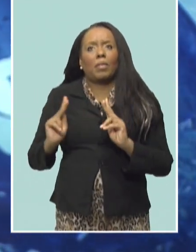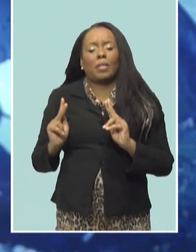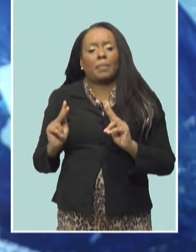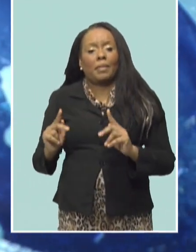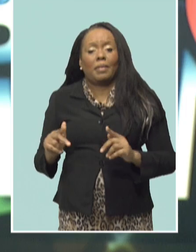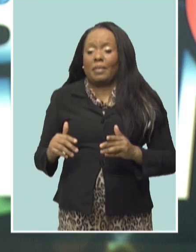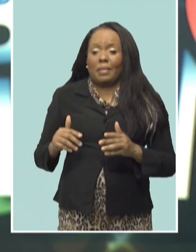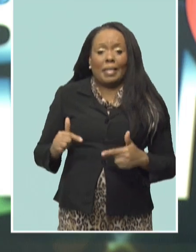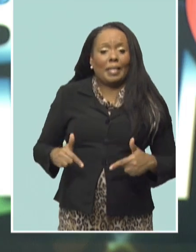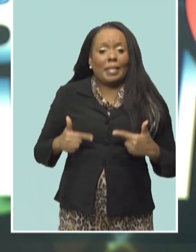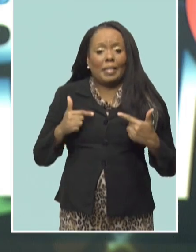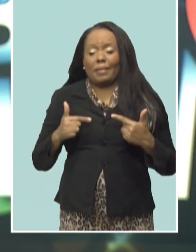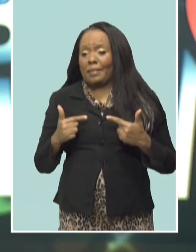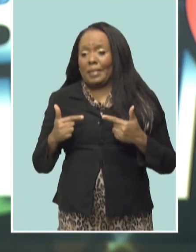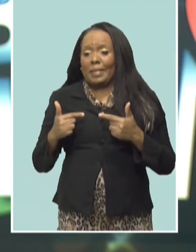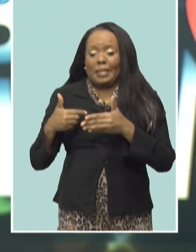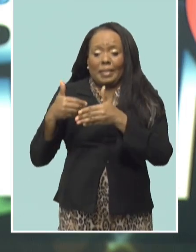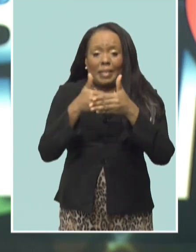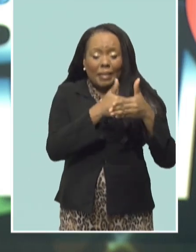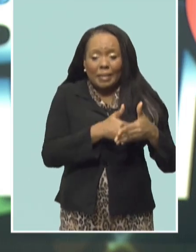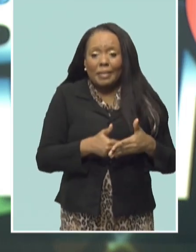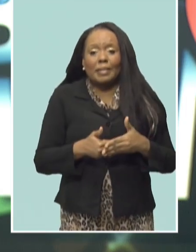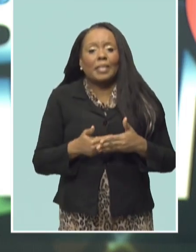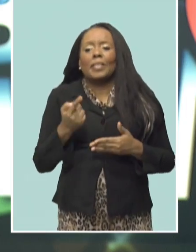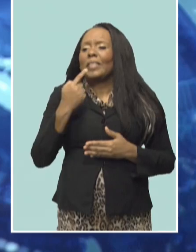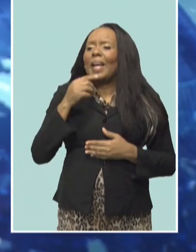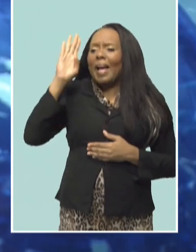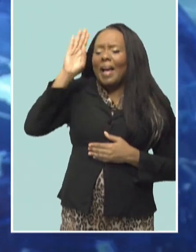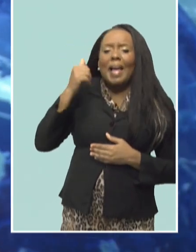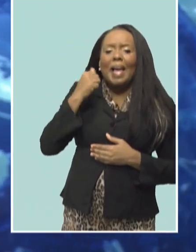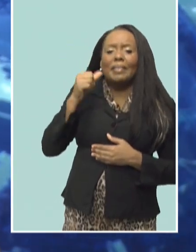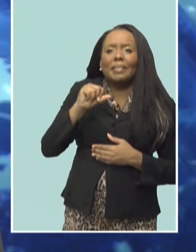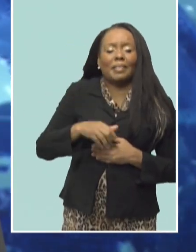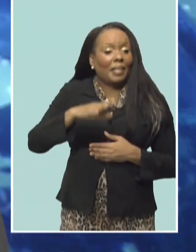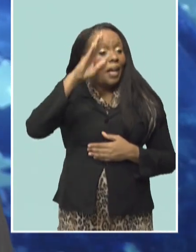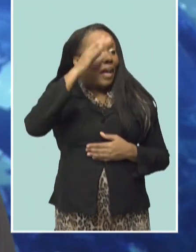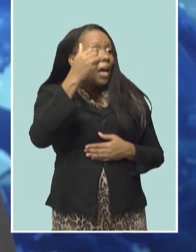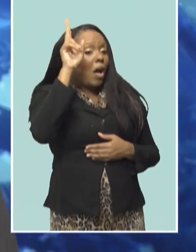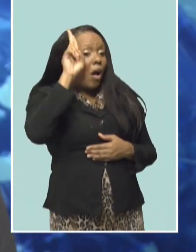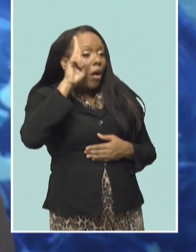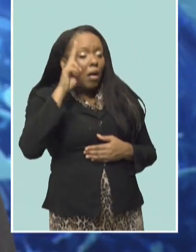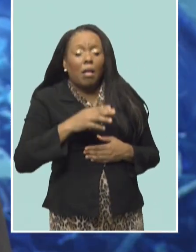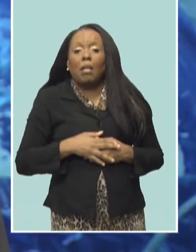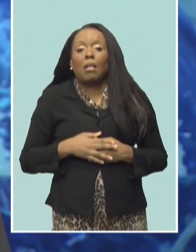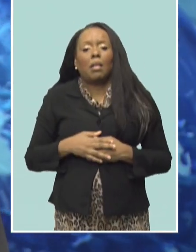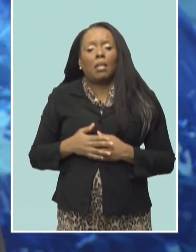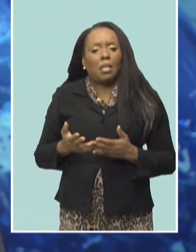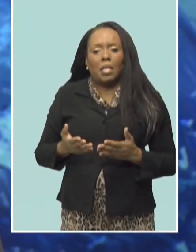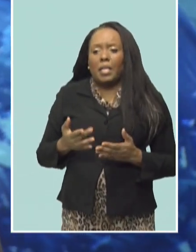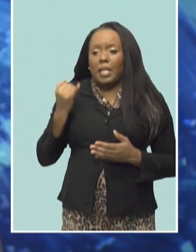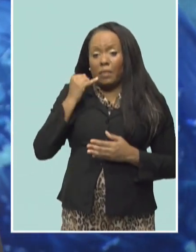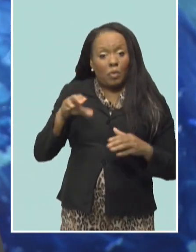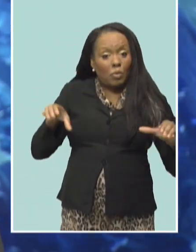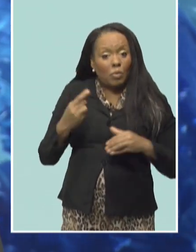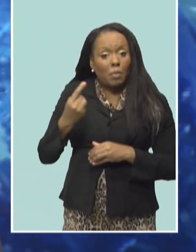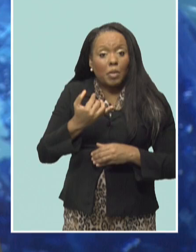and uncle, and they had the right to speak to you and to correct you when you did bad things. Those are the types of things